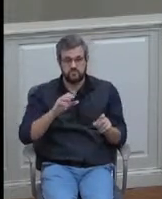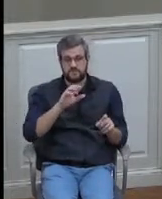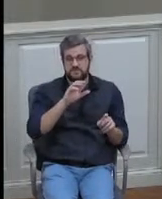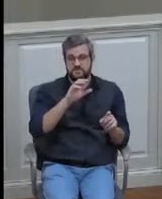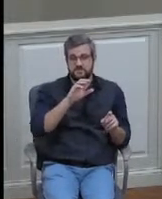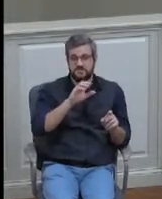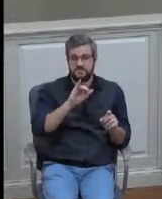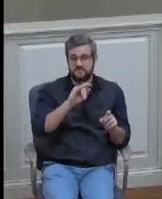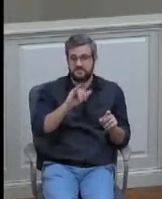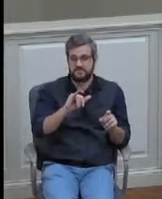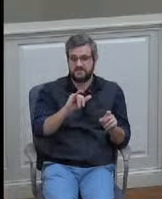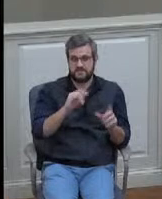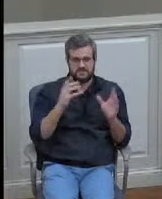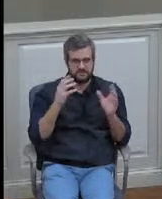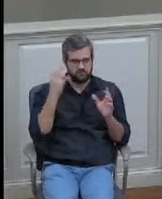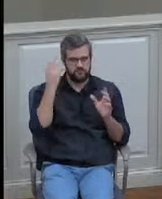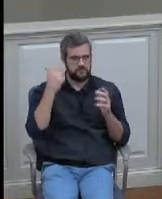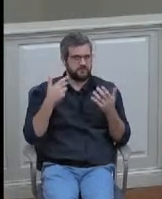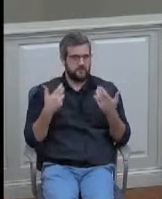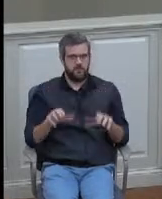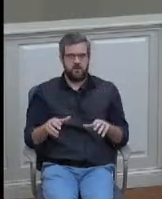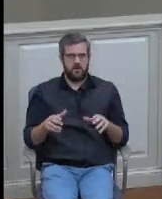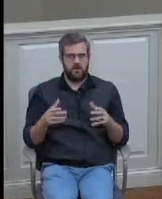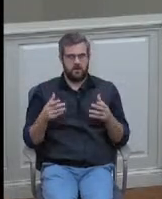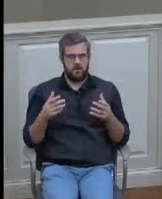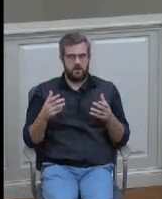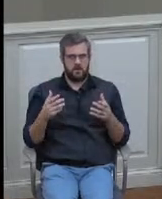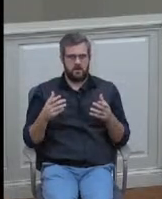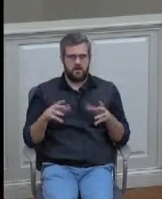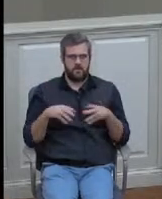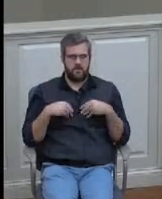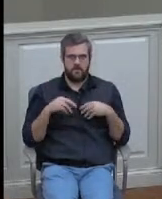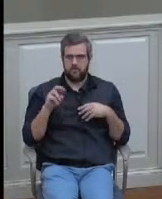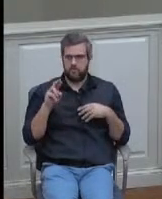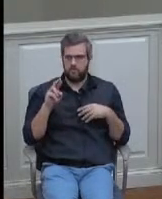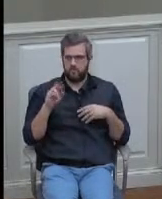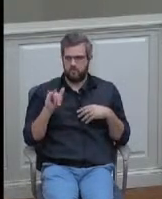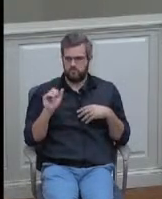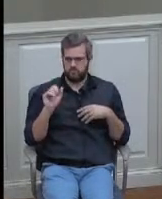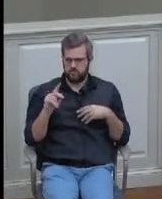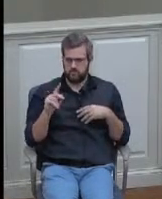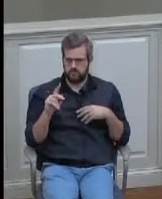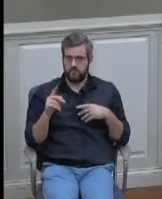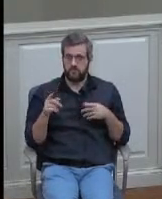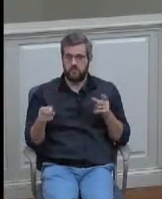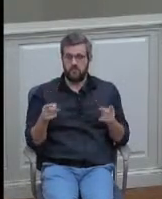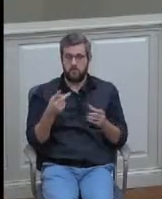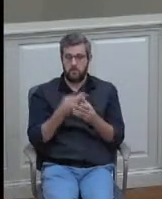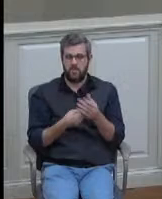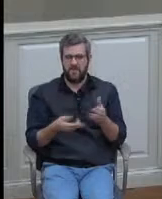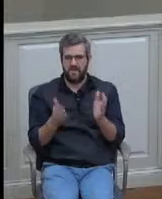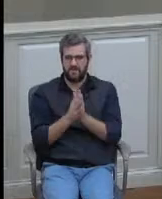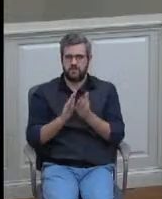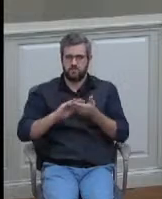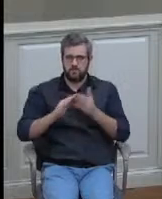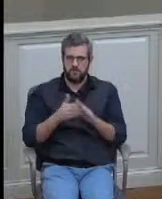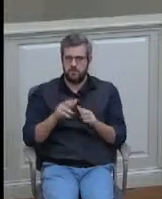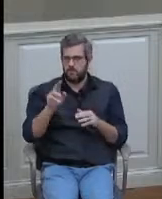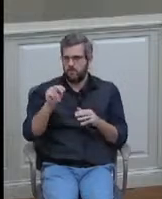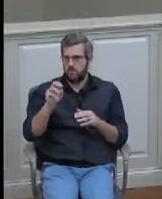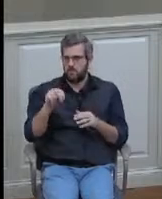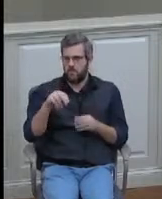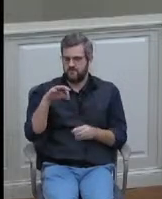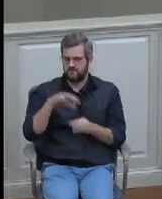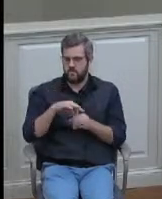not want to incur or risk any liability issues on their votes, so they asked to be non-voting members, and they